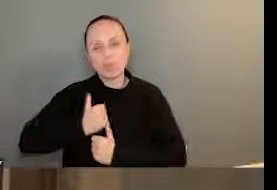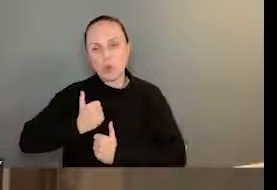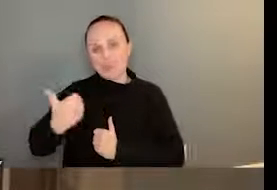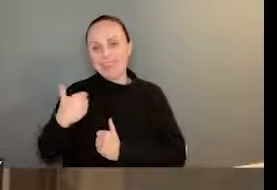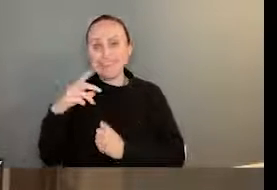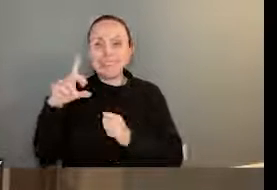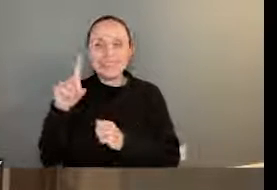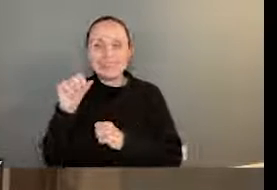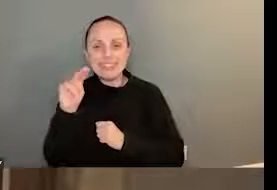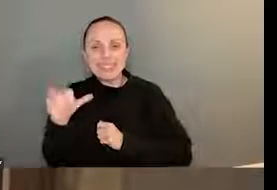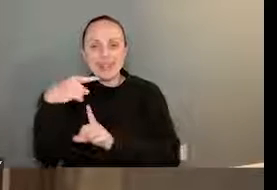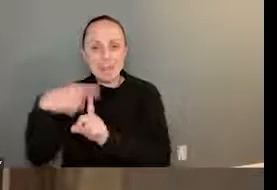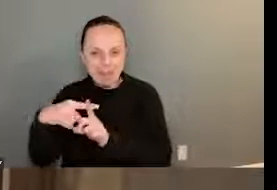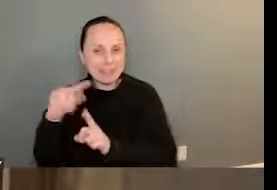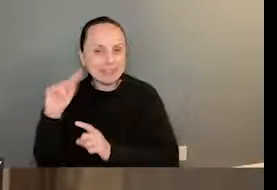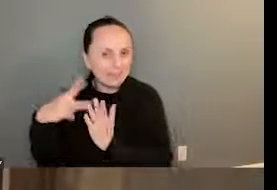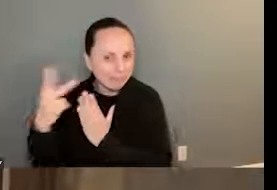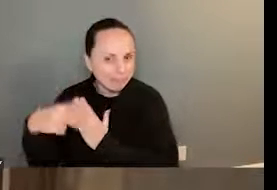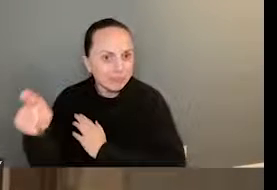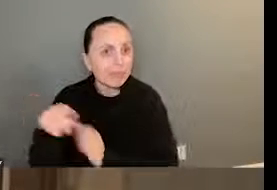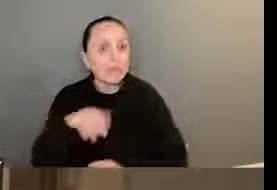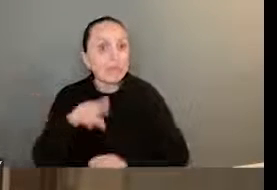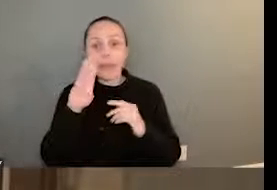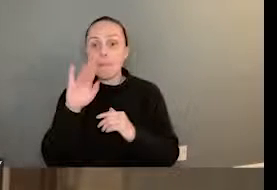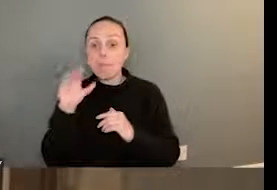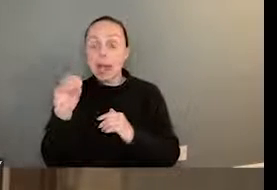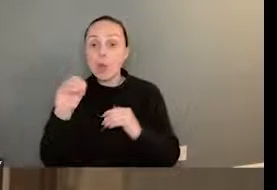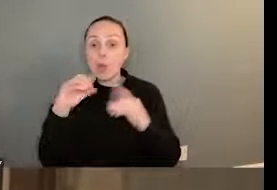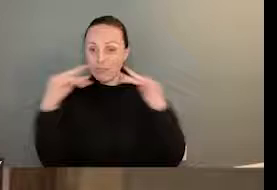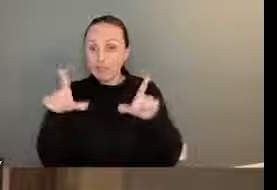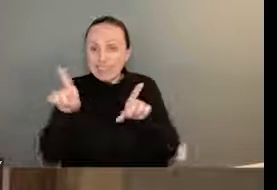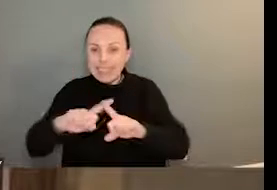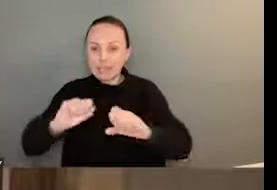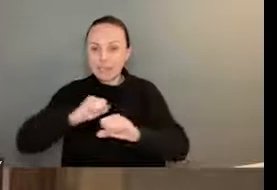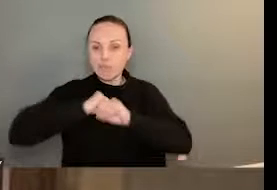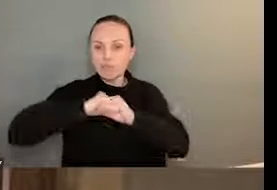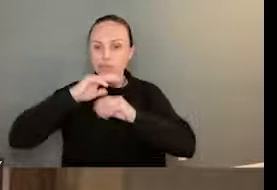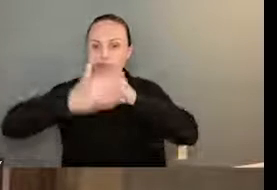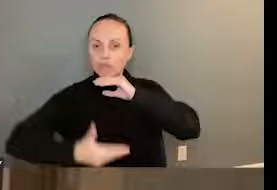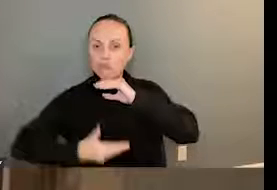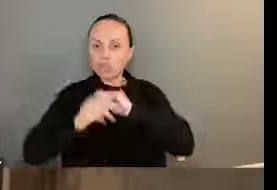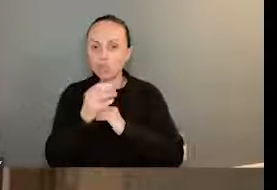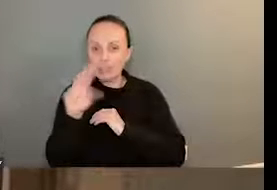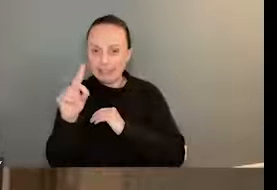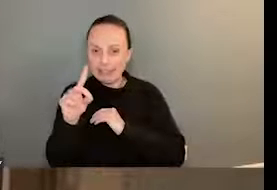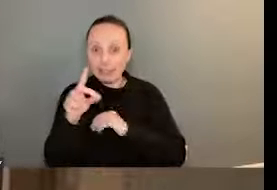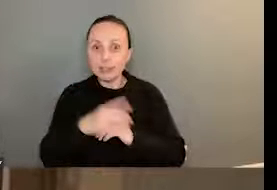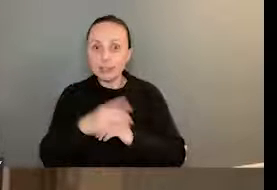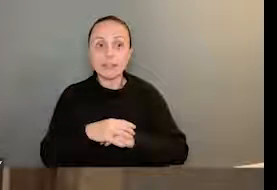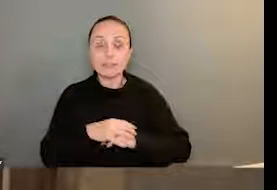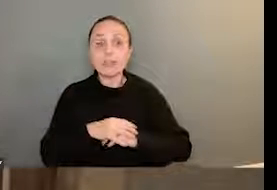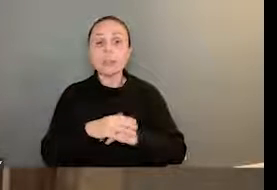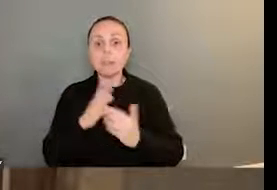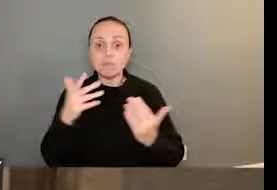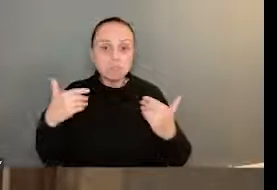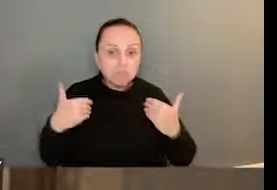but it's apropos to talk about biodiversity as our shield, right? Essentially as the entities and organisms